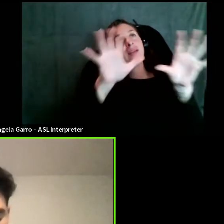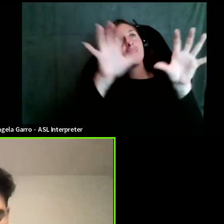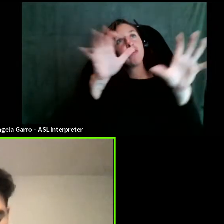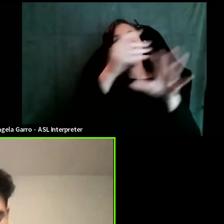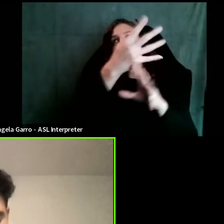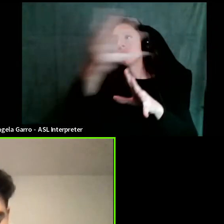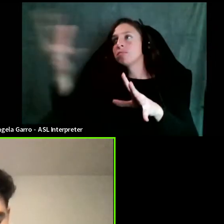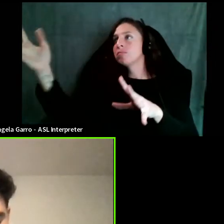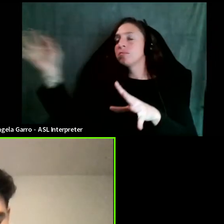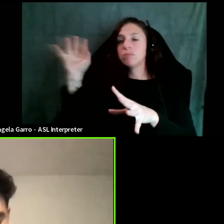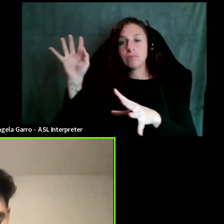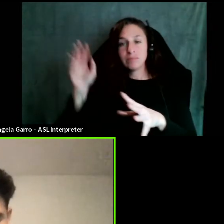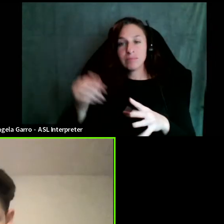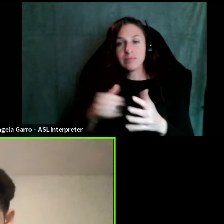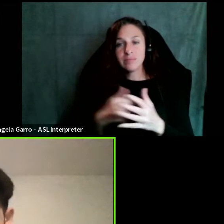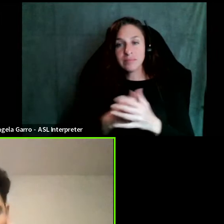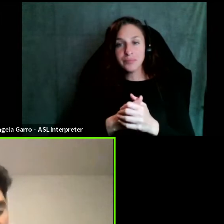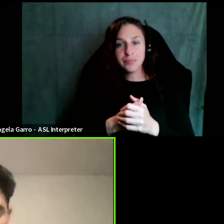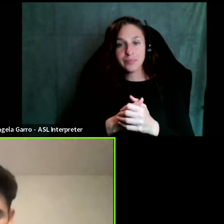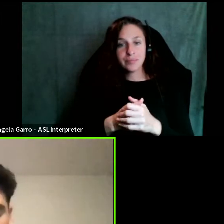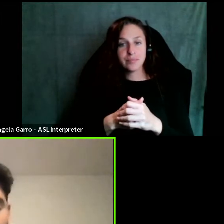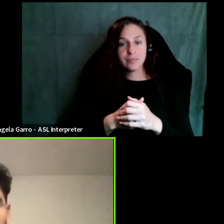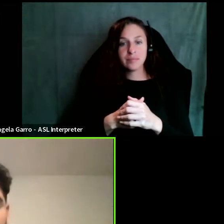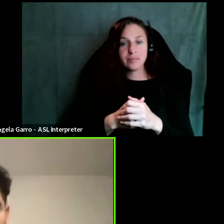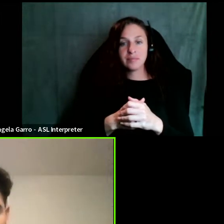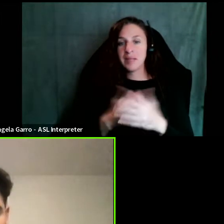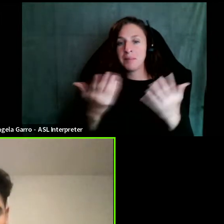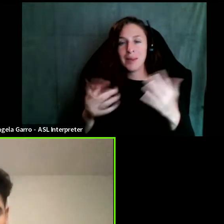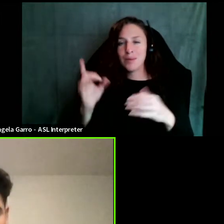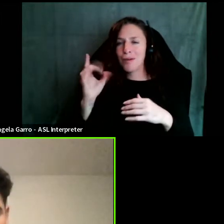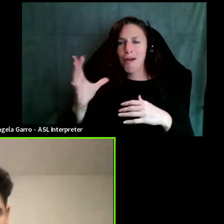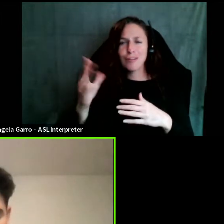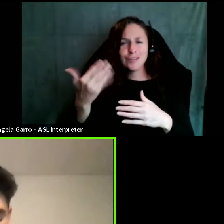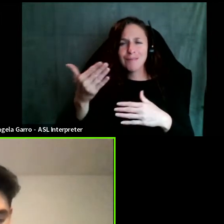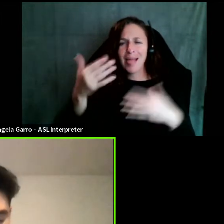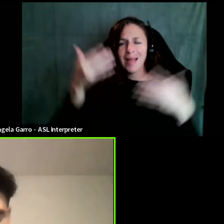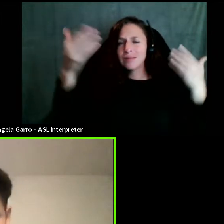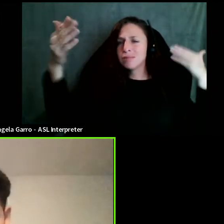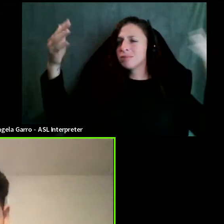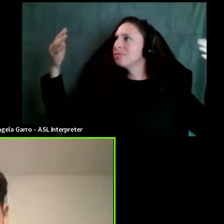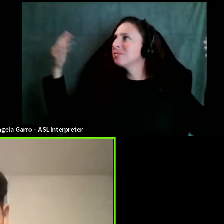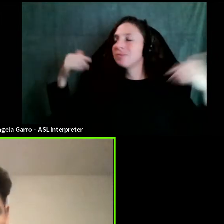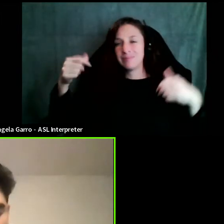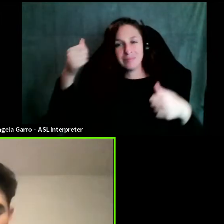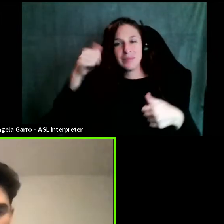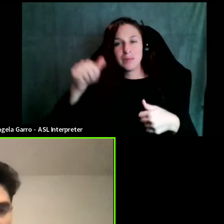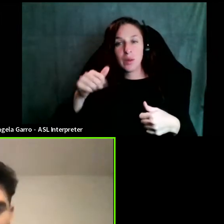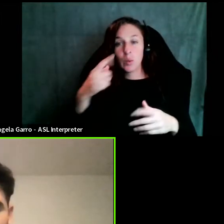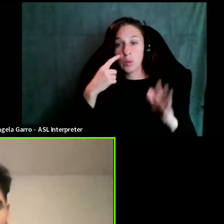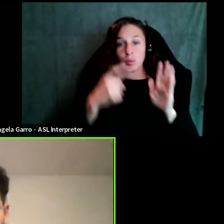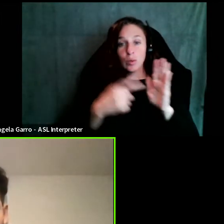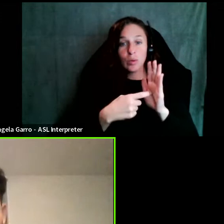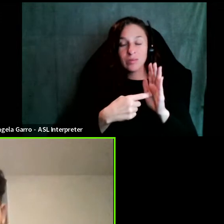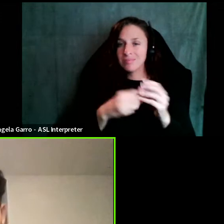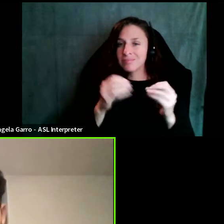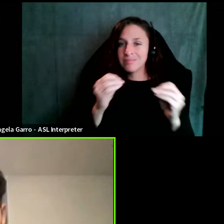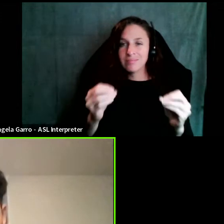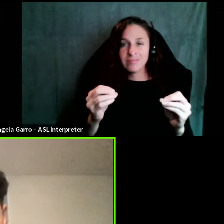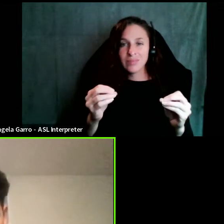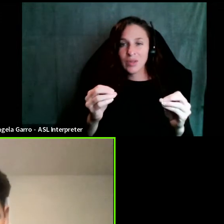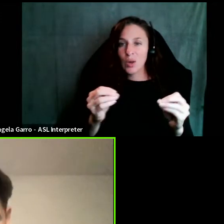assembly. There were maybe 100 flags up there. And one thing that I noticed is there was no Palestinian